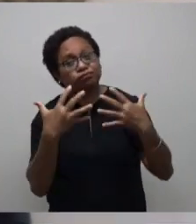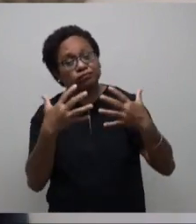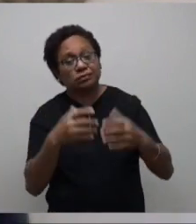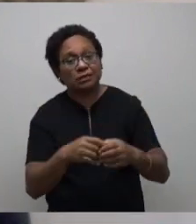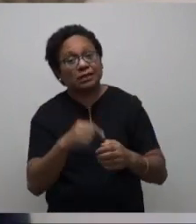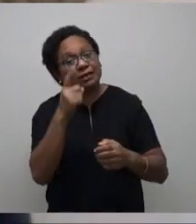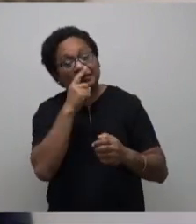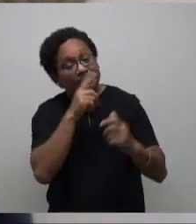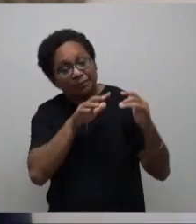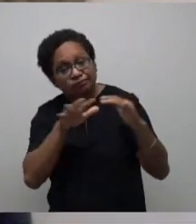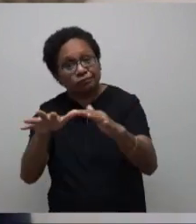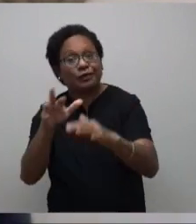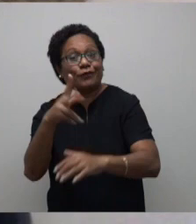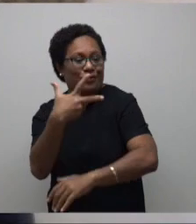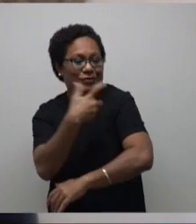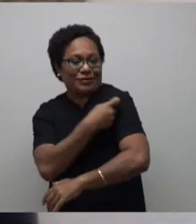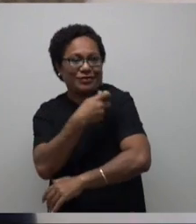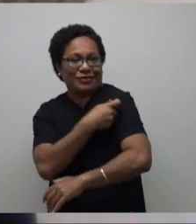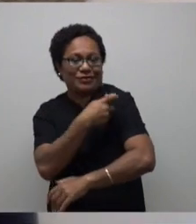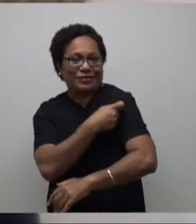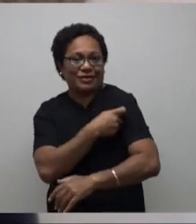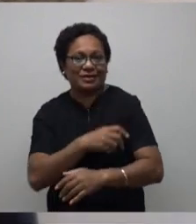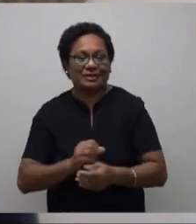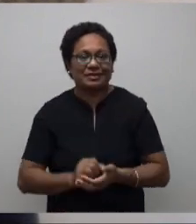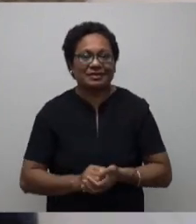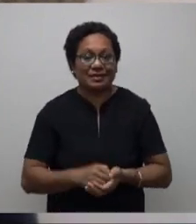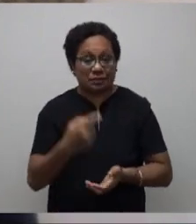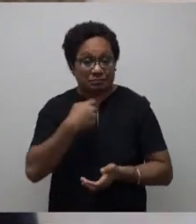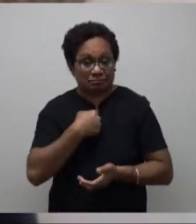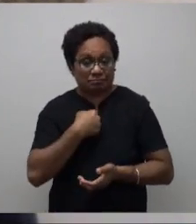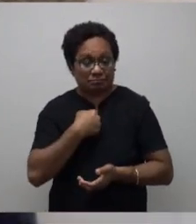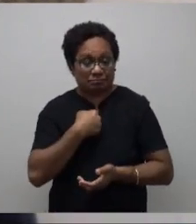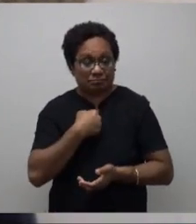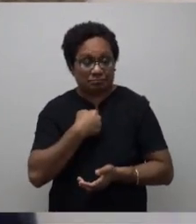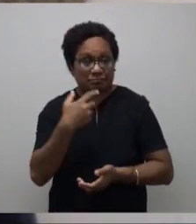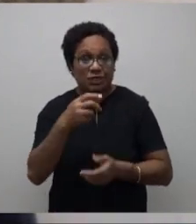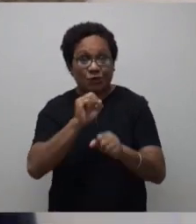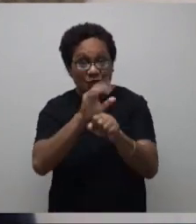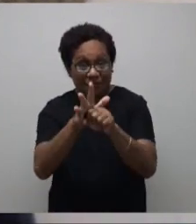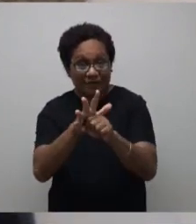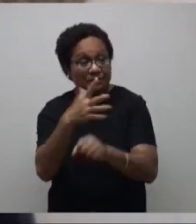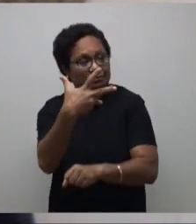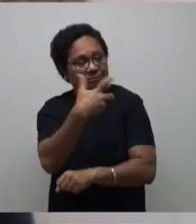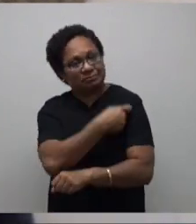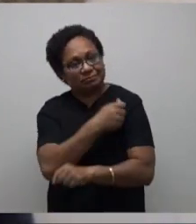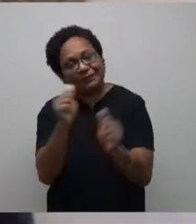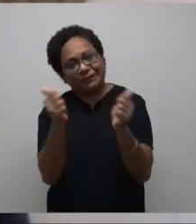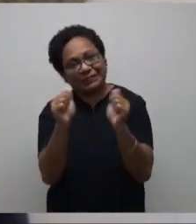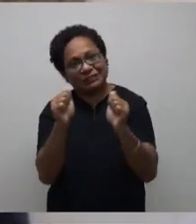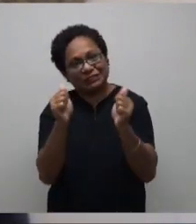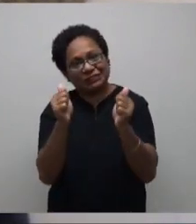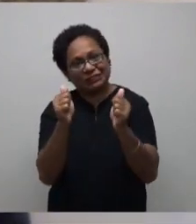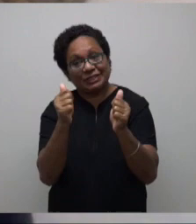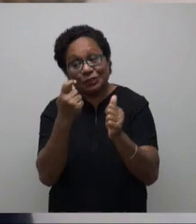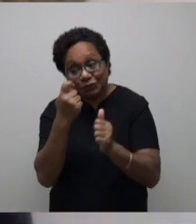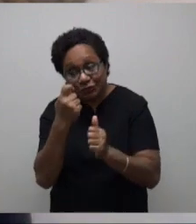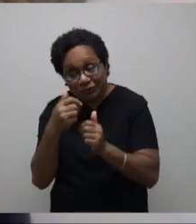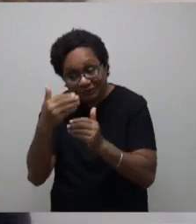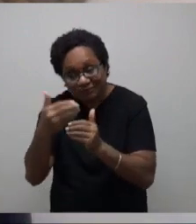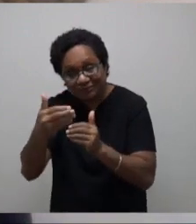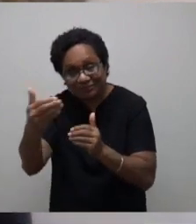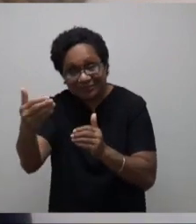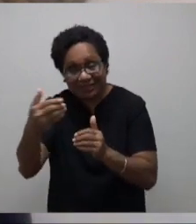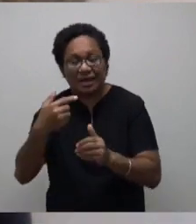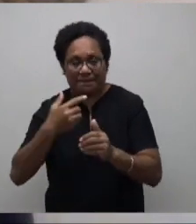if they were in the target populations. I've received my first dose of the COVID-19 vaccine, and within a few weeks, I'll receive